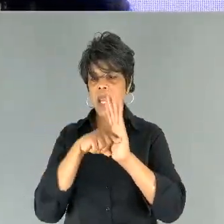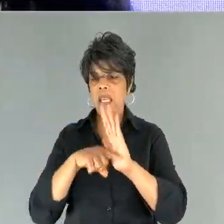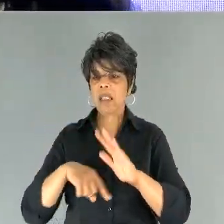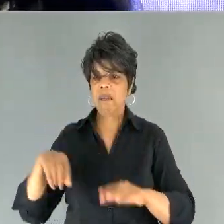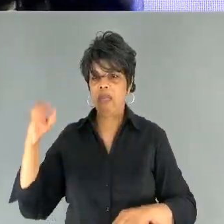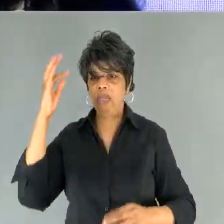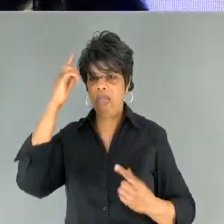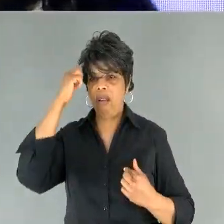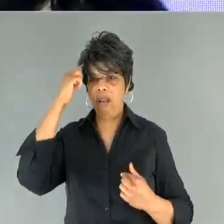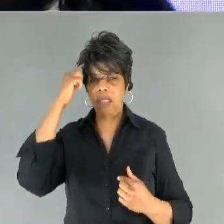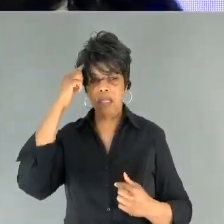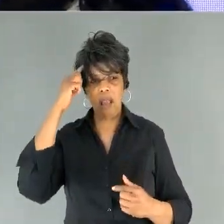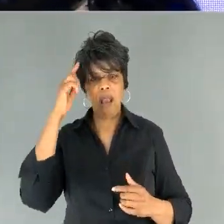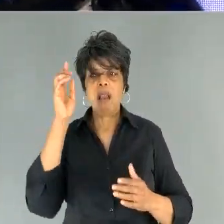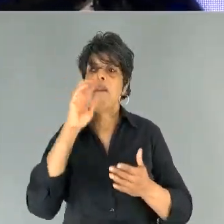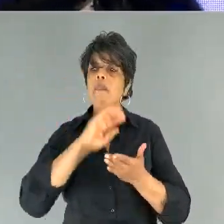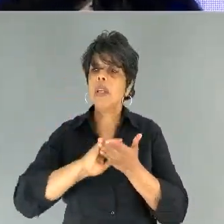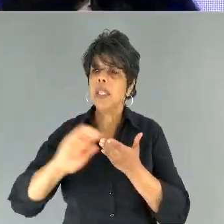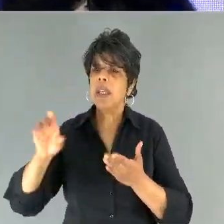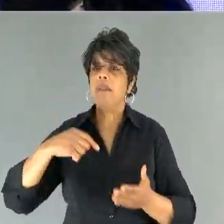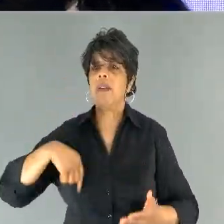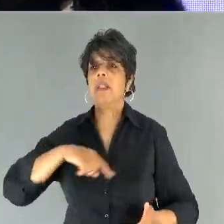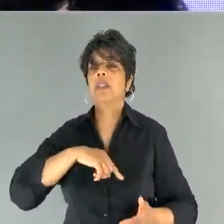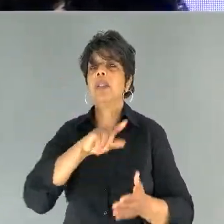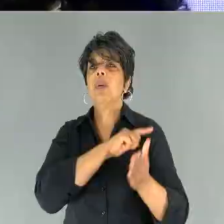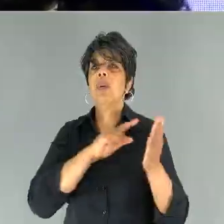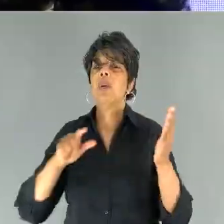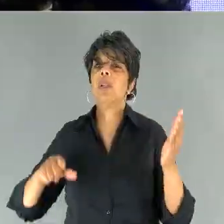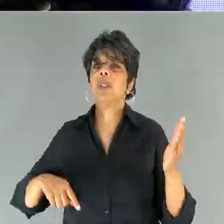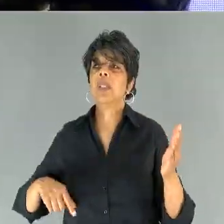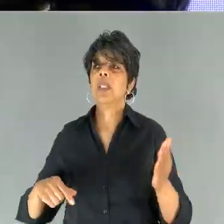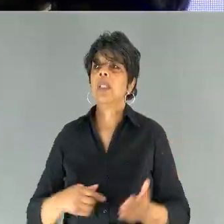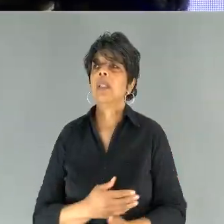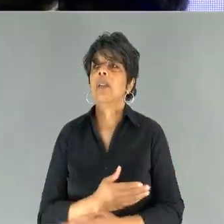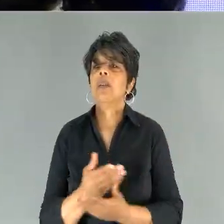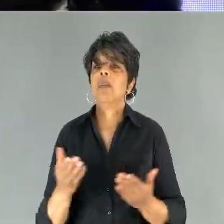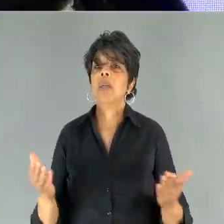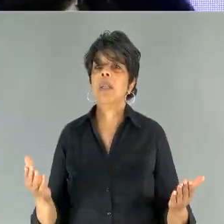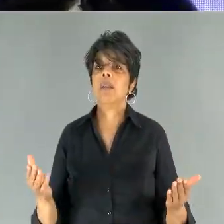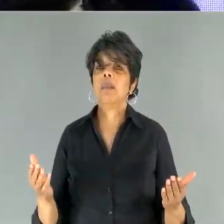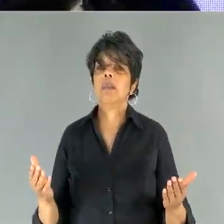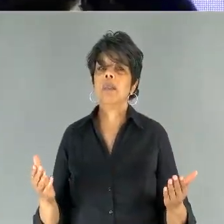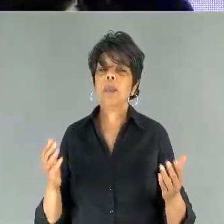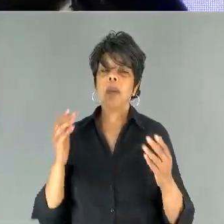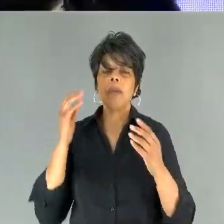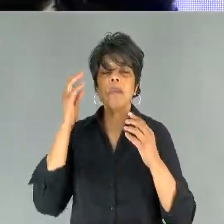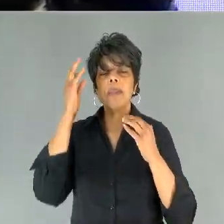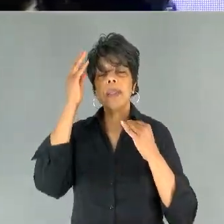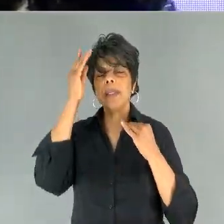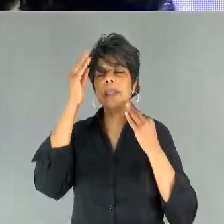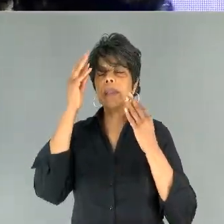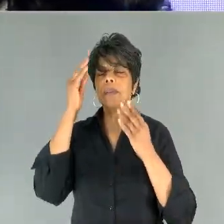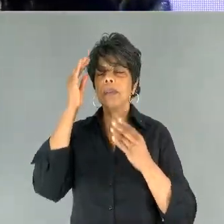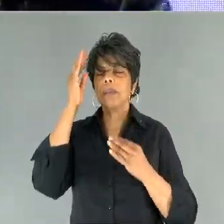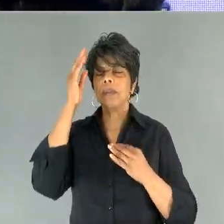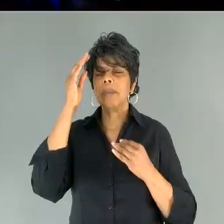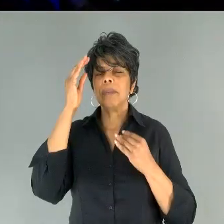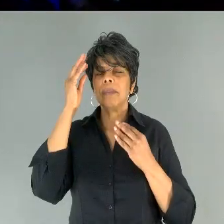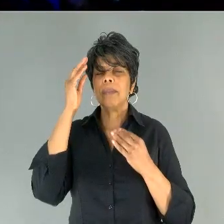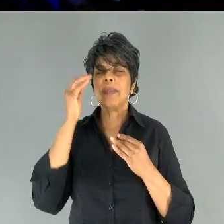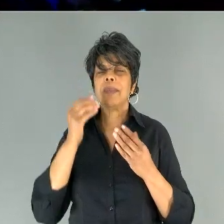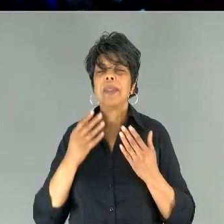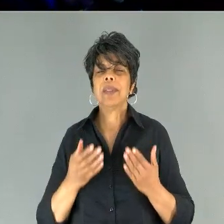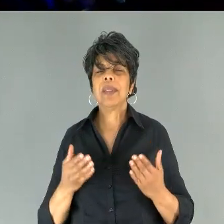We will think on these such things concerning these gifts